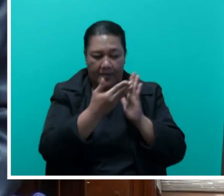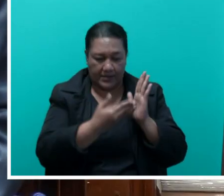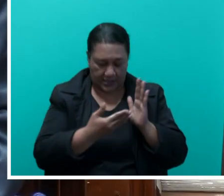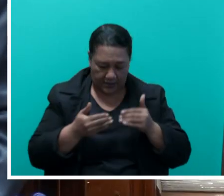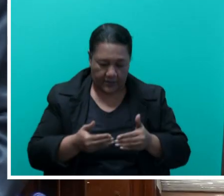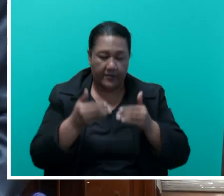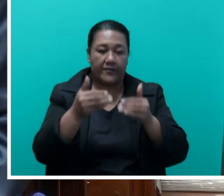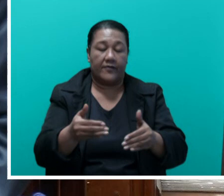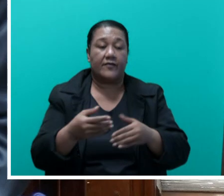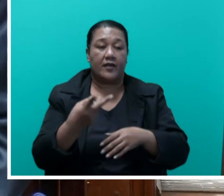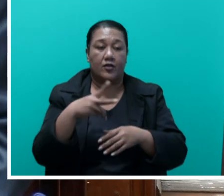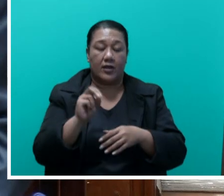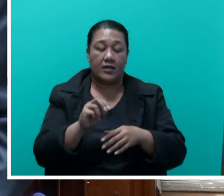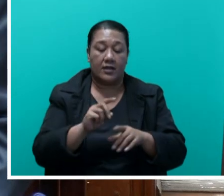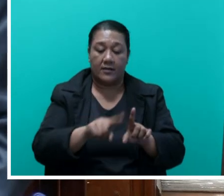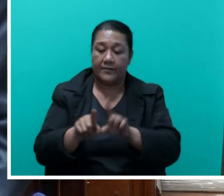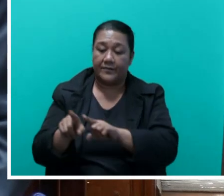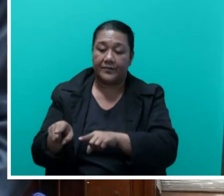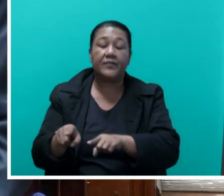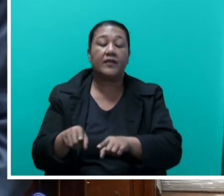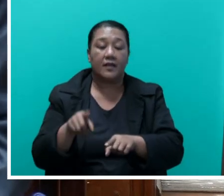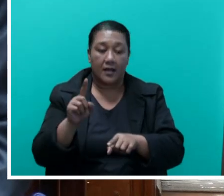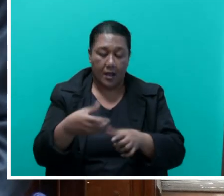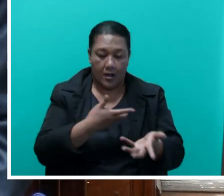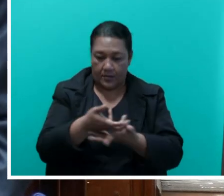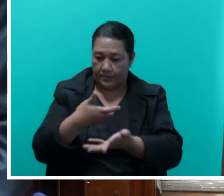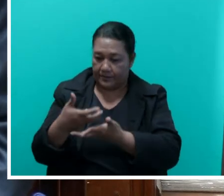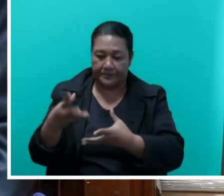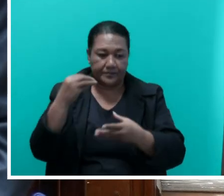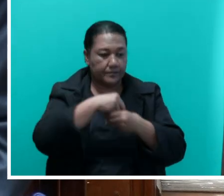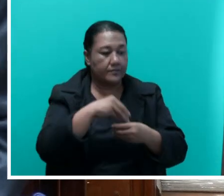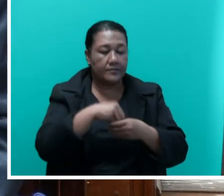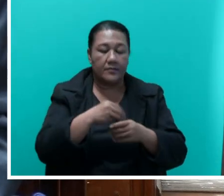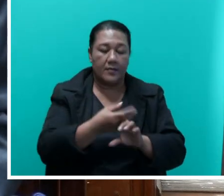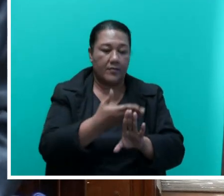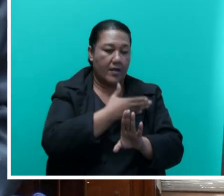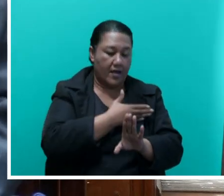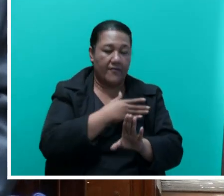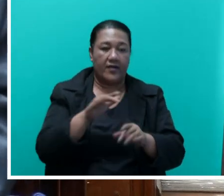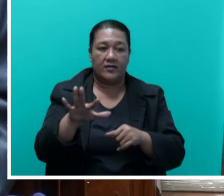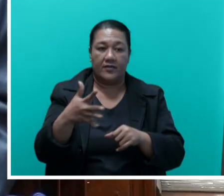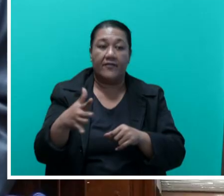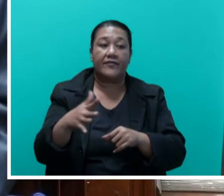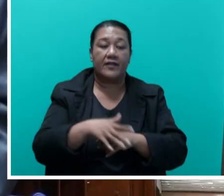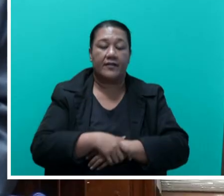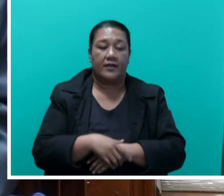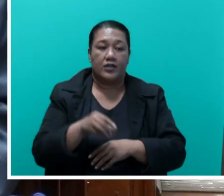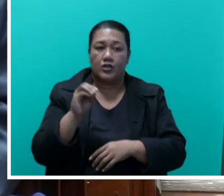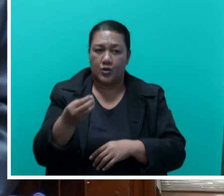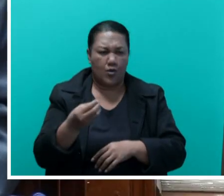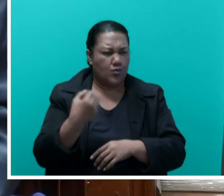About 20,000 citizens took part in the consultations prior to its drafting. So there should be no